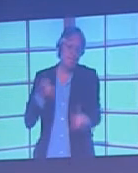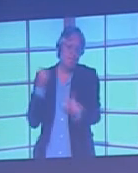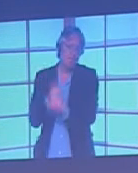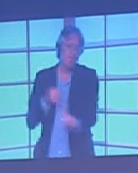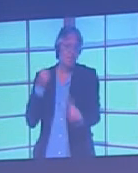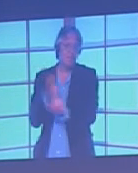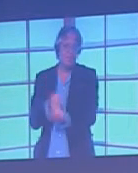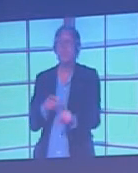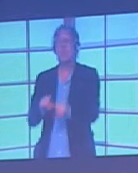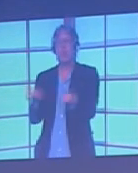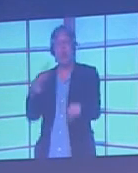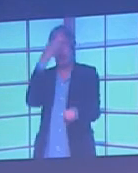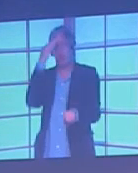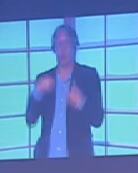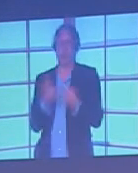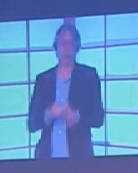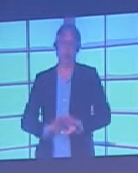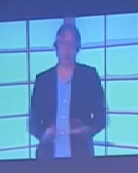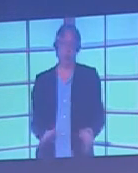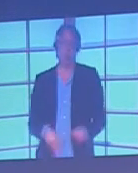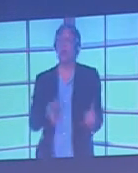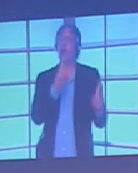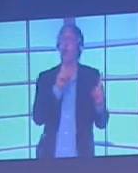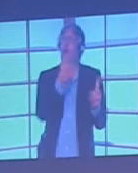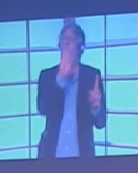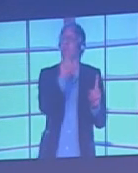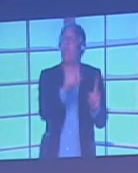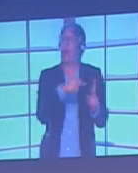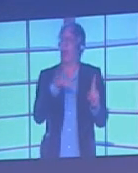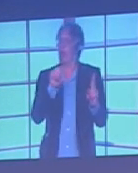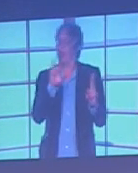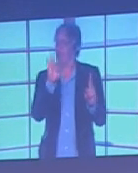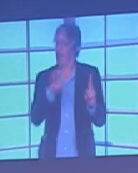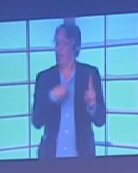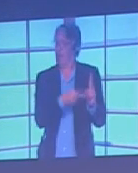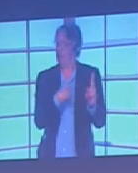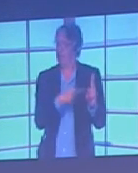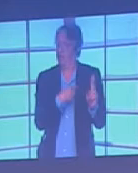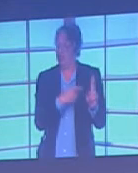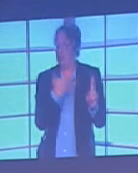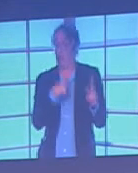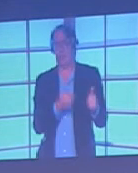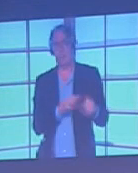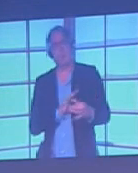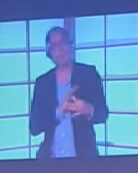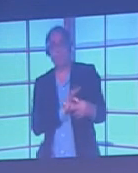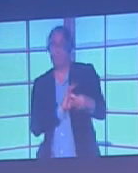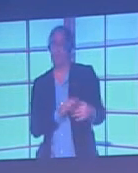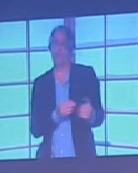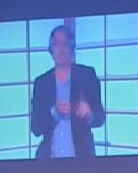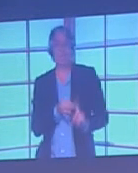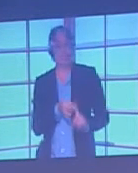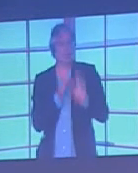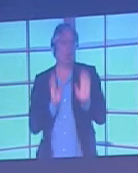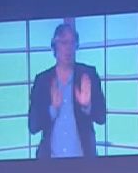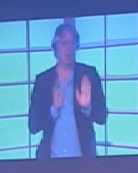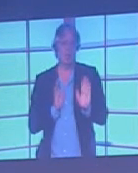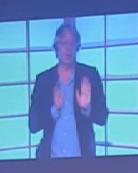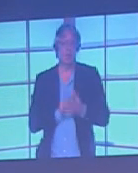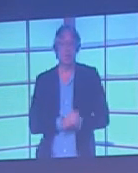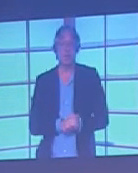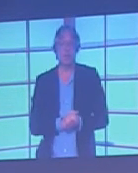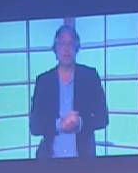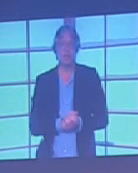agenda. UEFA and CAFE, we've talked clearly already about that special relationship, and you believe you me, I've been at